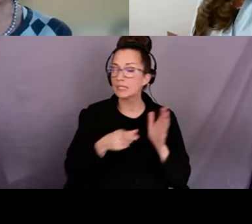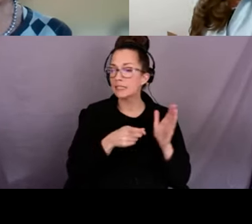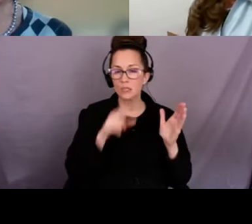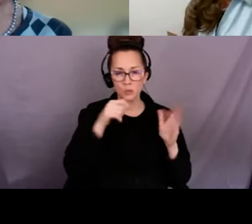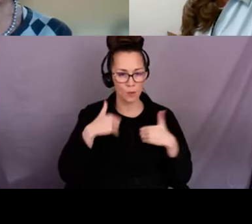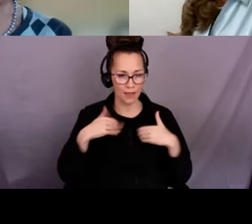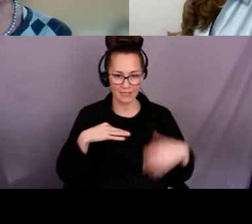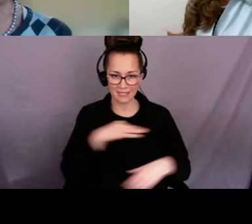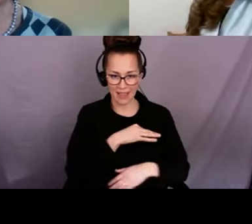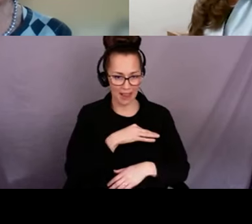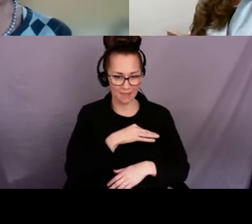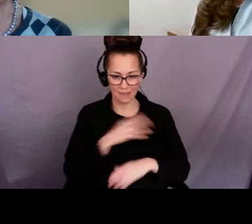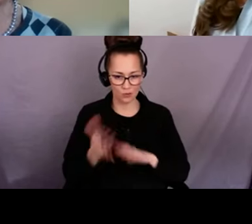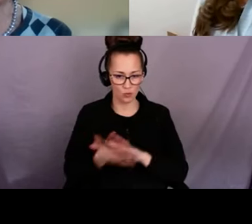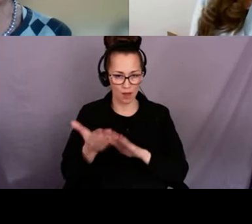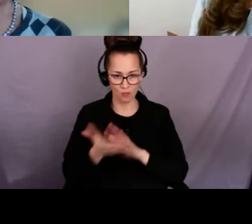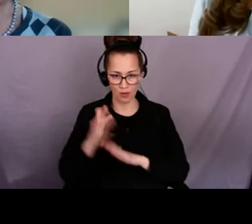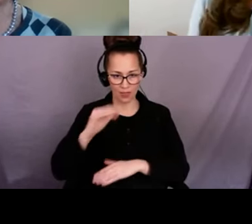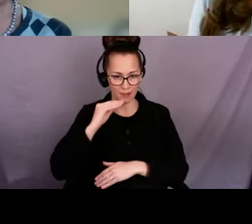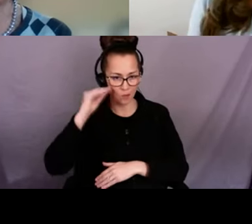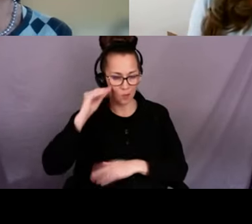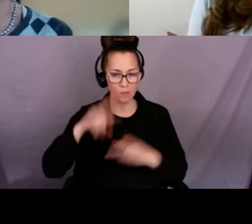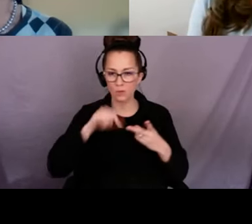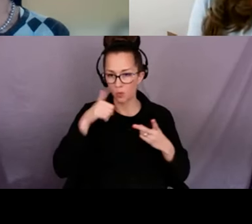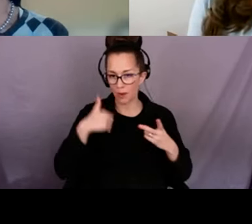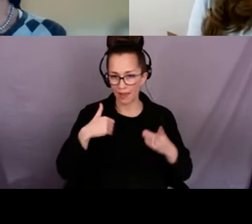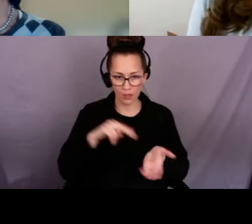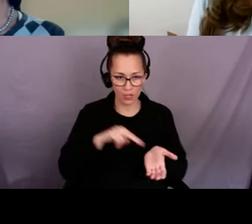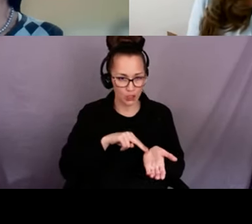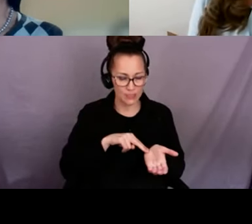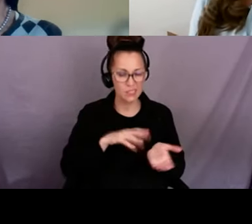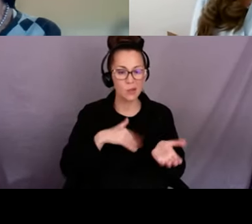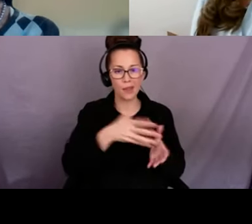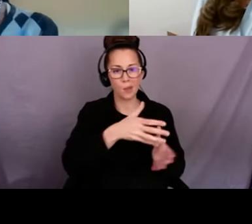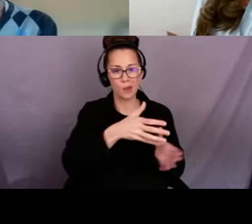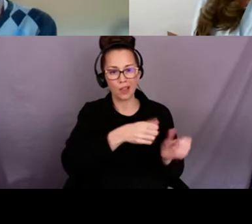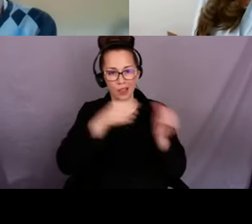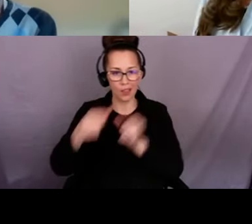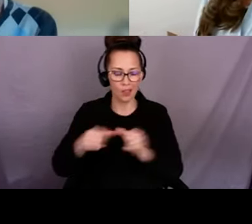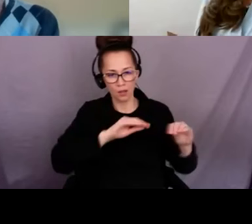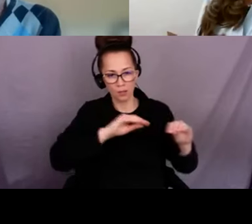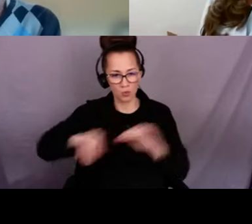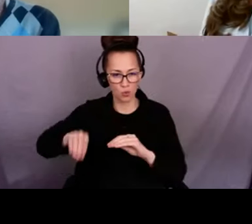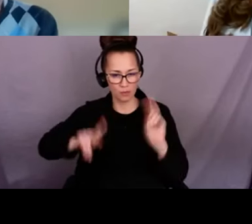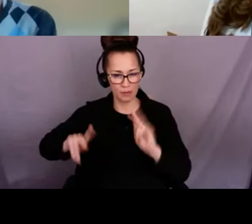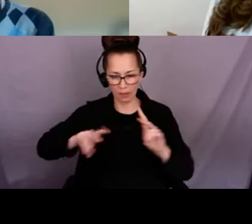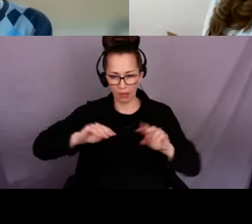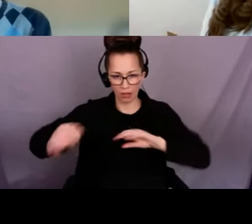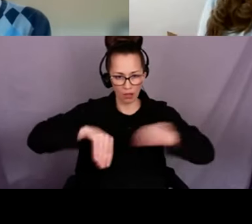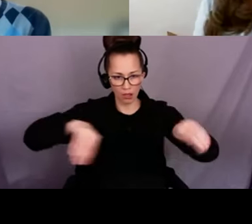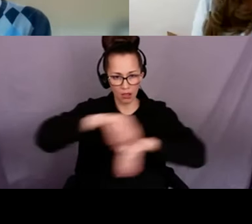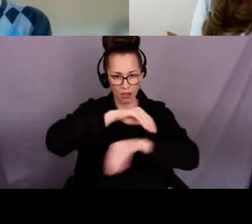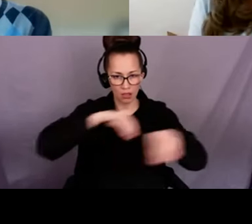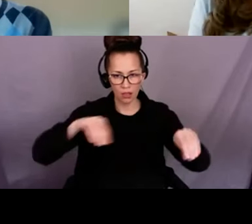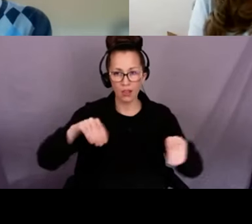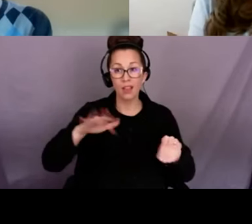to operate the home or they don't have the nursing and they move people. Unfortunately, the way the process has been